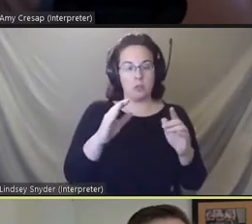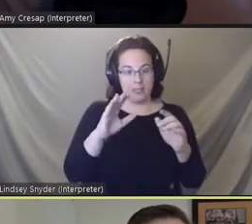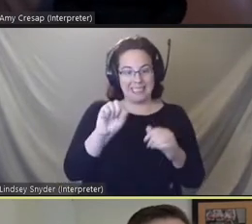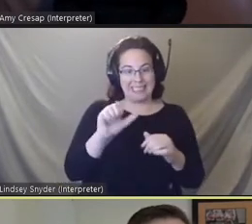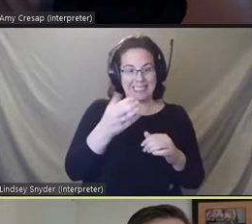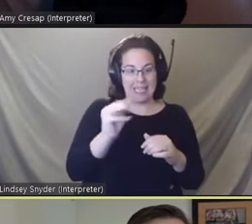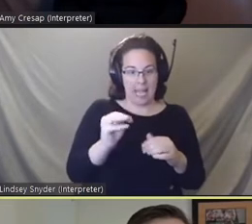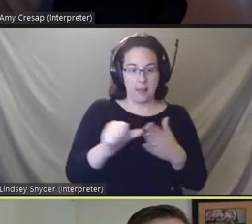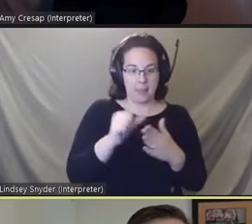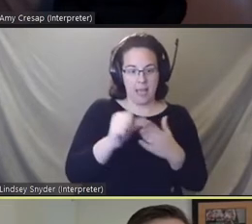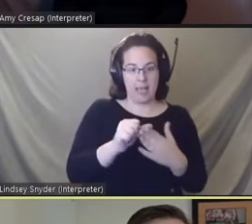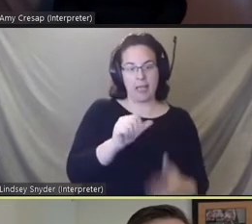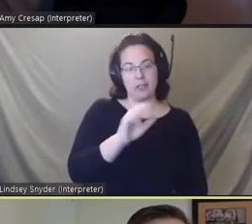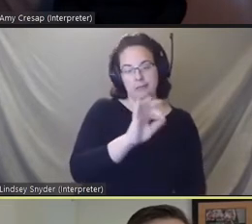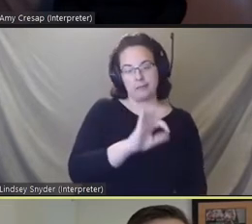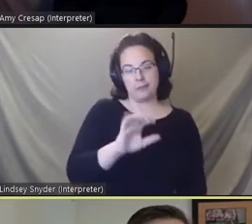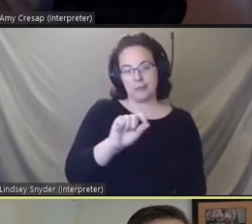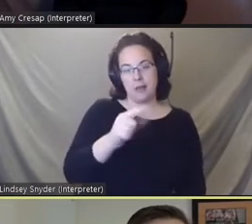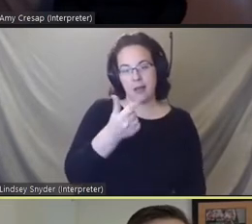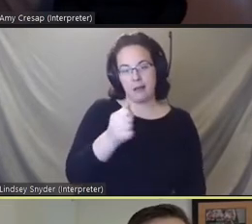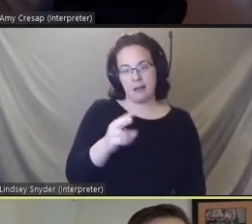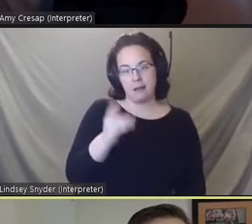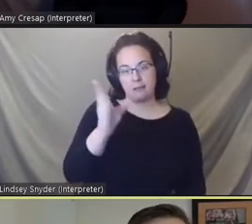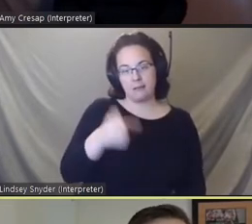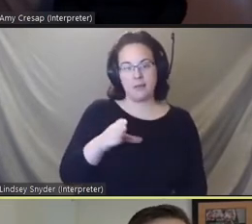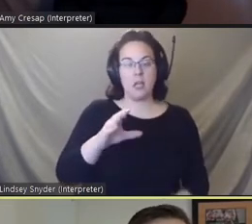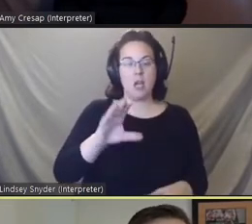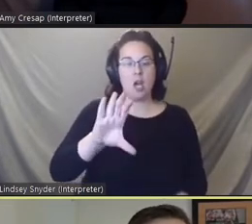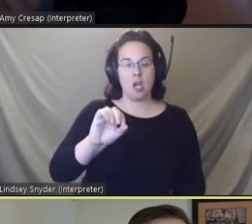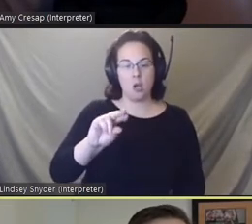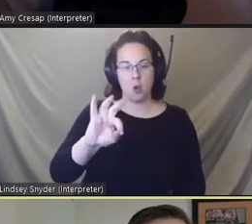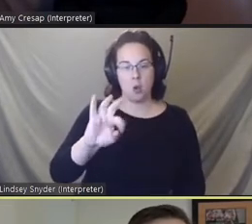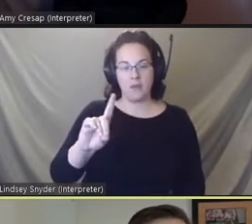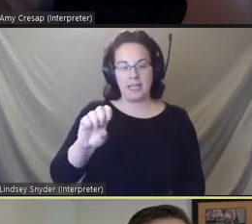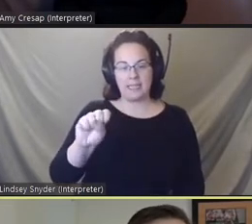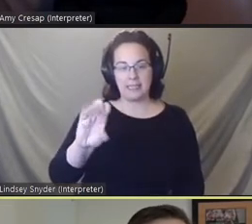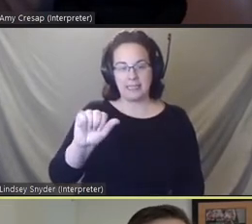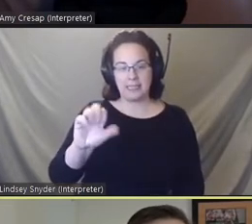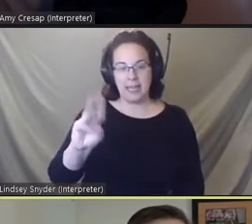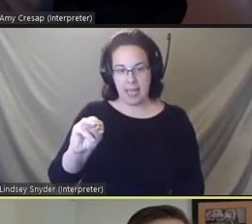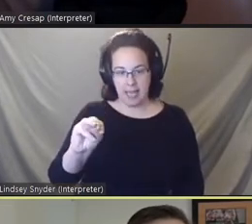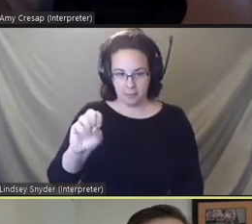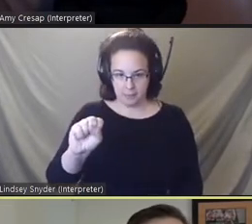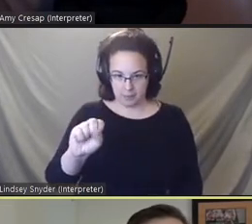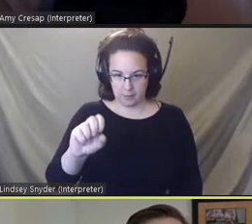fcc.gov/COVID-scams page. That page is up on the slide here, so you can take a look.